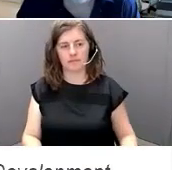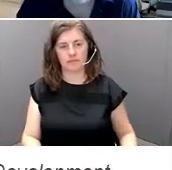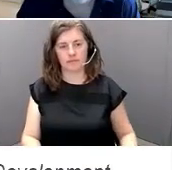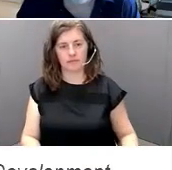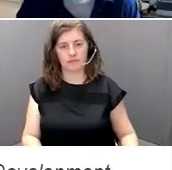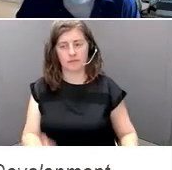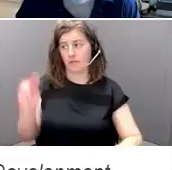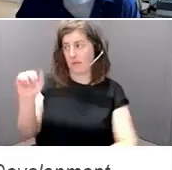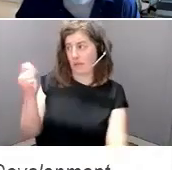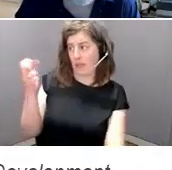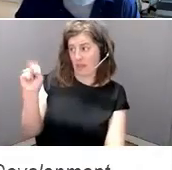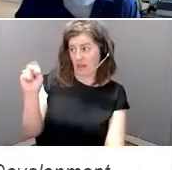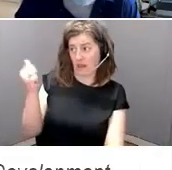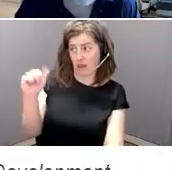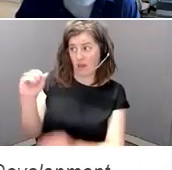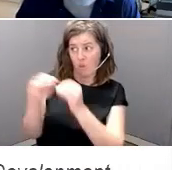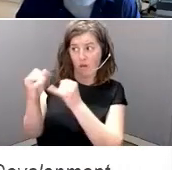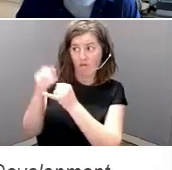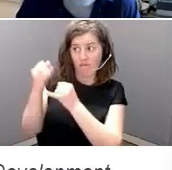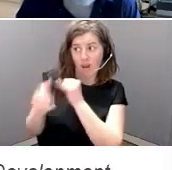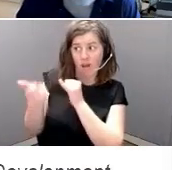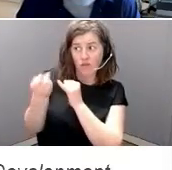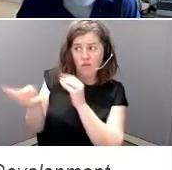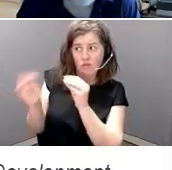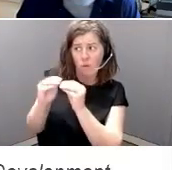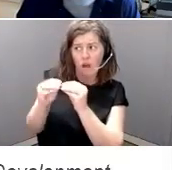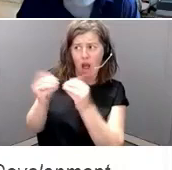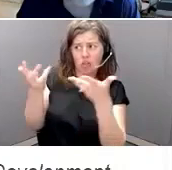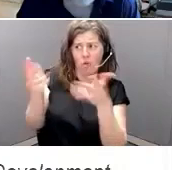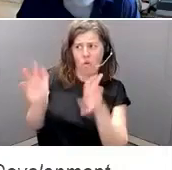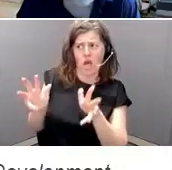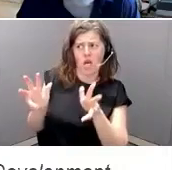Nathan, any final few? I don't want to.